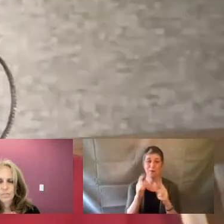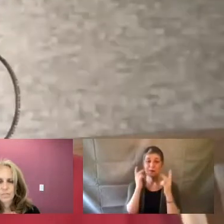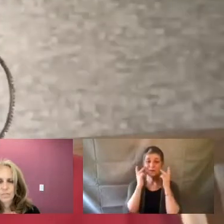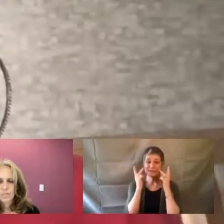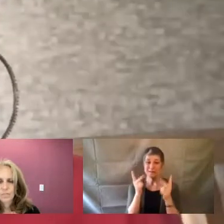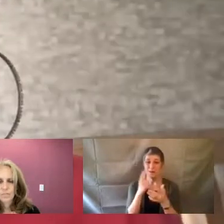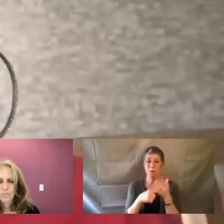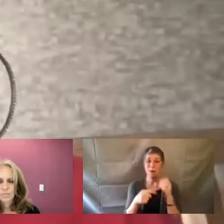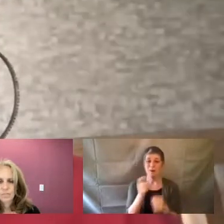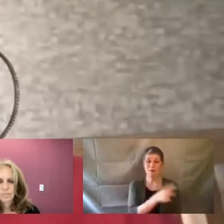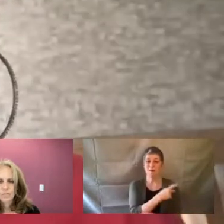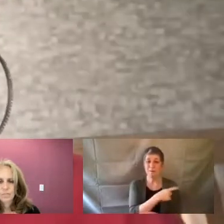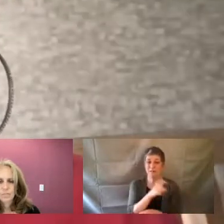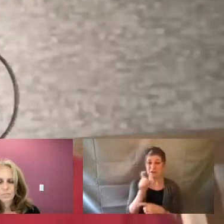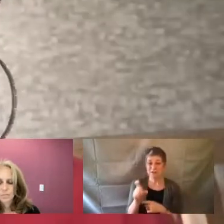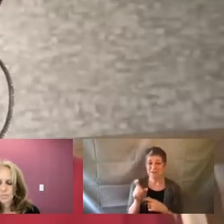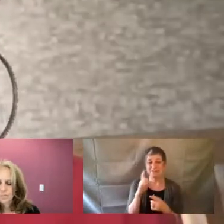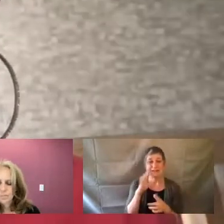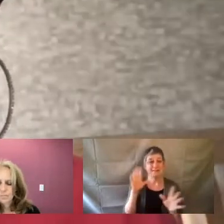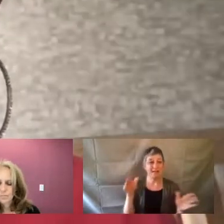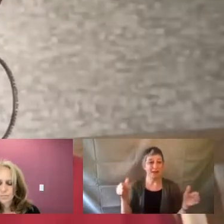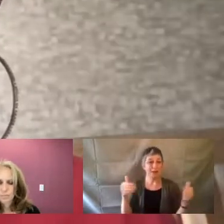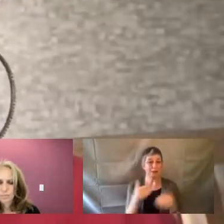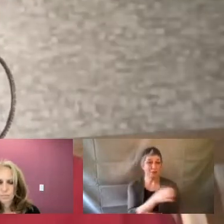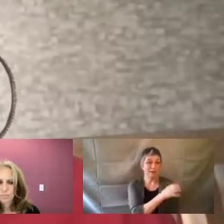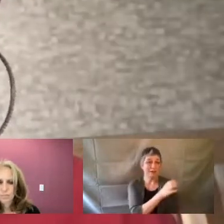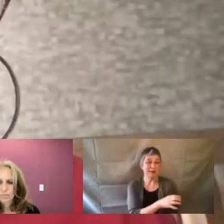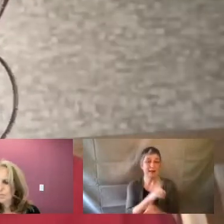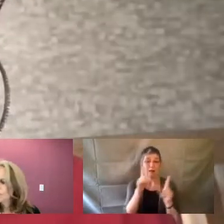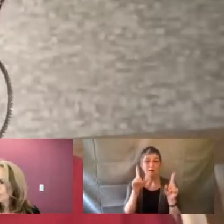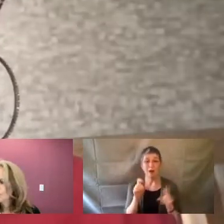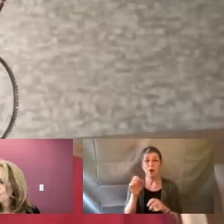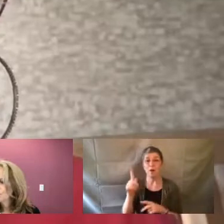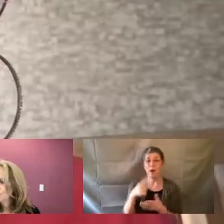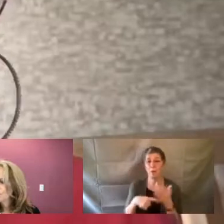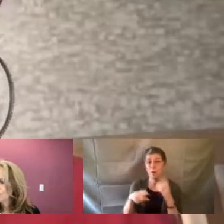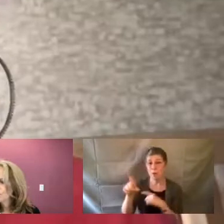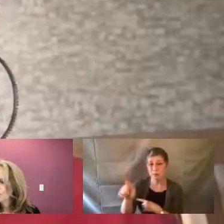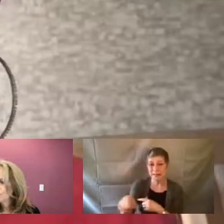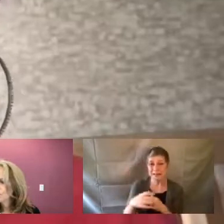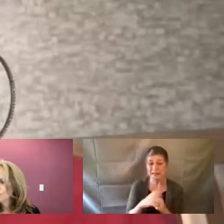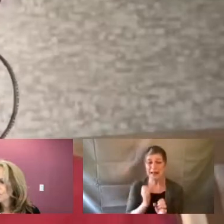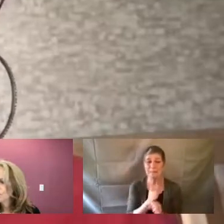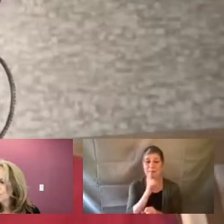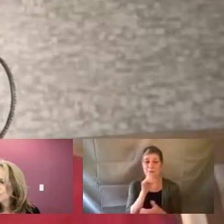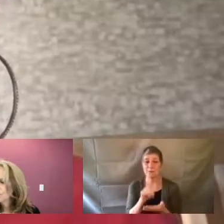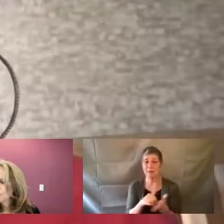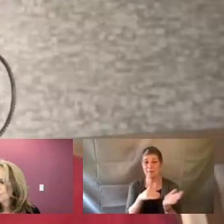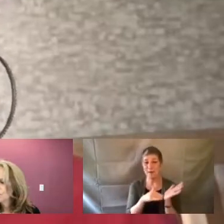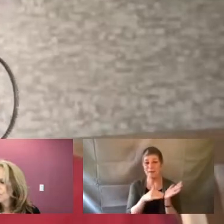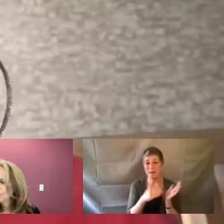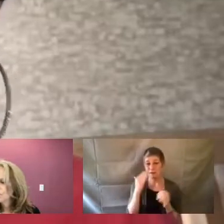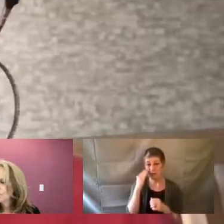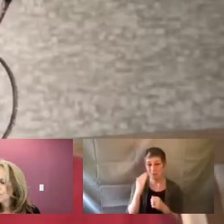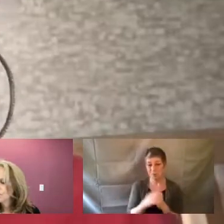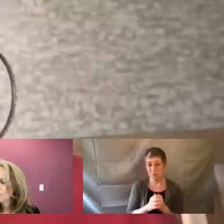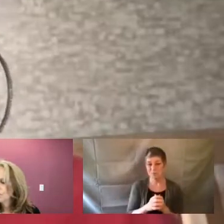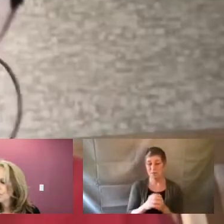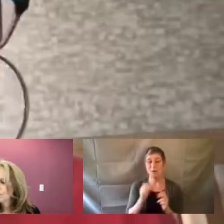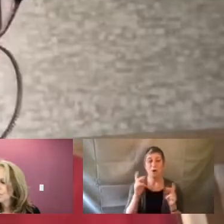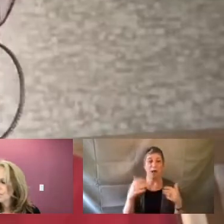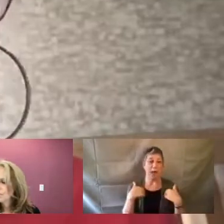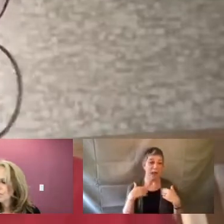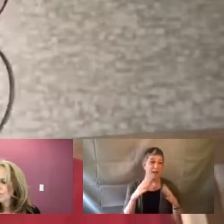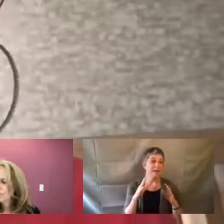the patient needs, even introducing a clinical trial. Okay, what do you need? I make sure my doctor know, okay, I have a daughter,